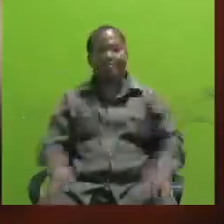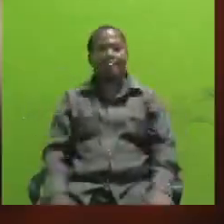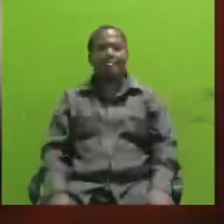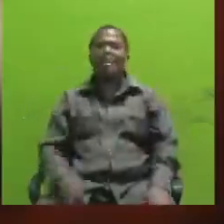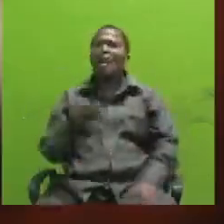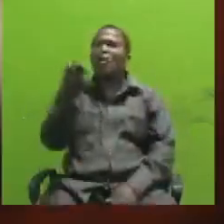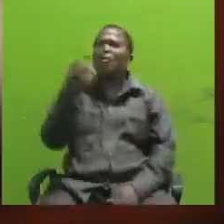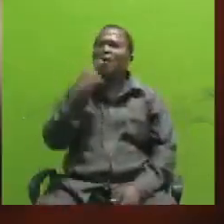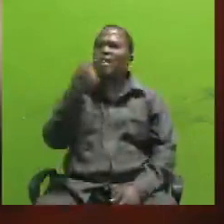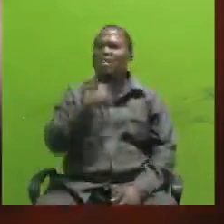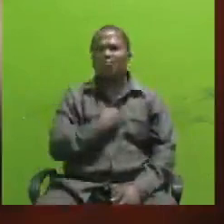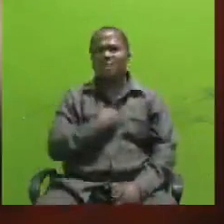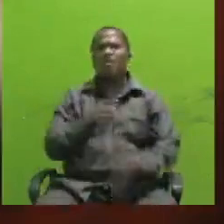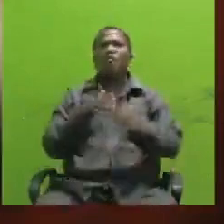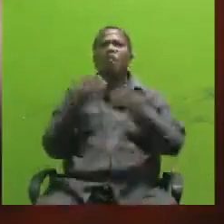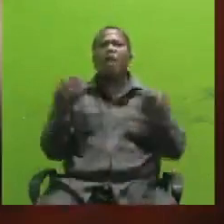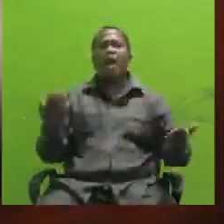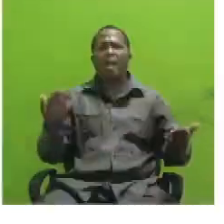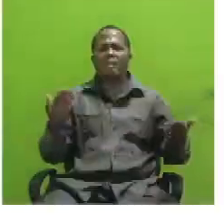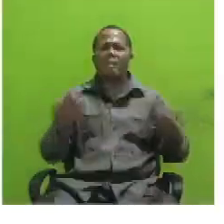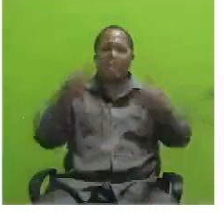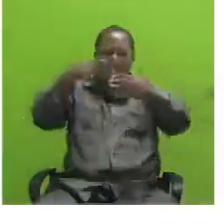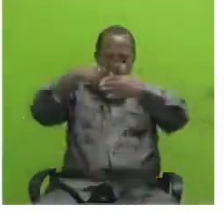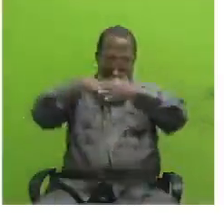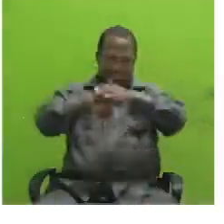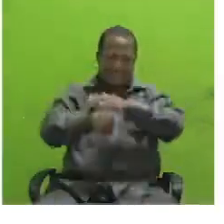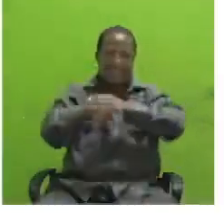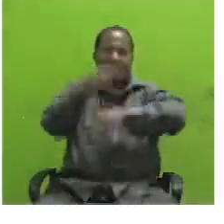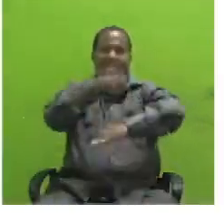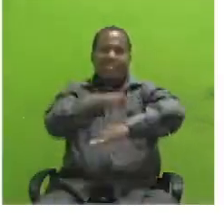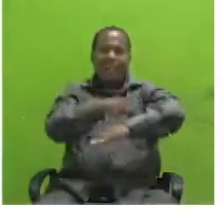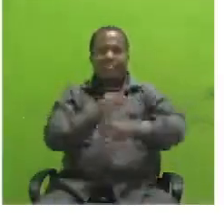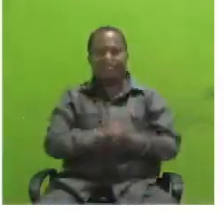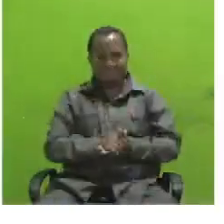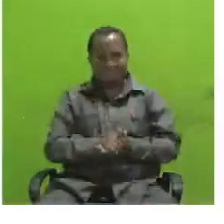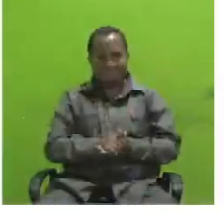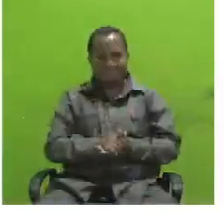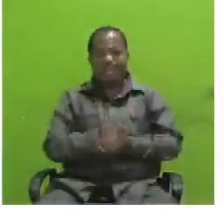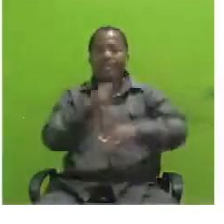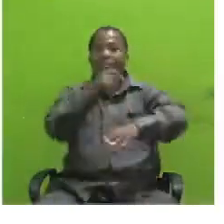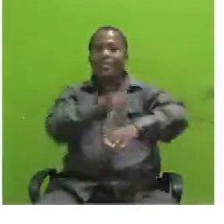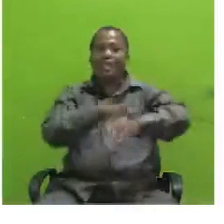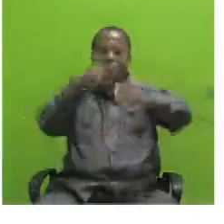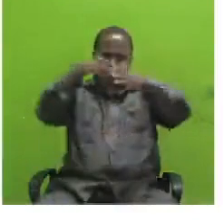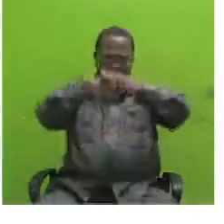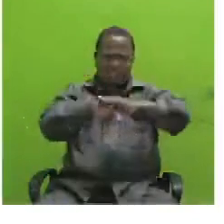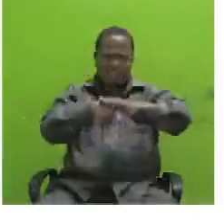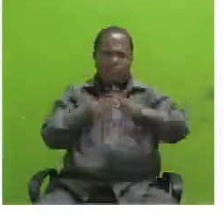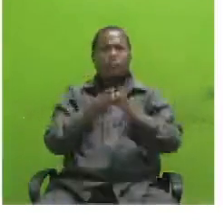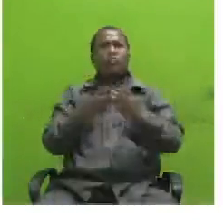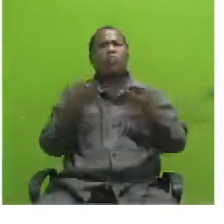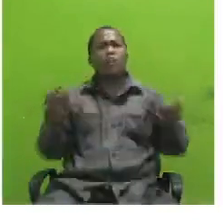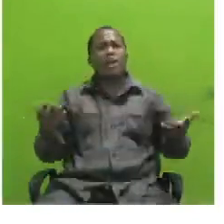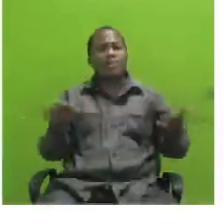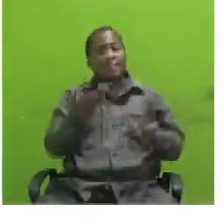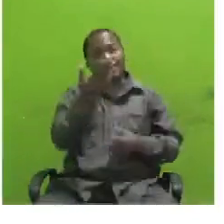you tell me what they are inside the timepiece? The timepiece inside, where?